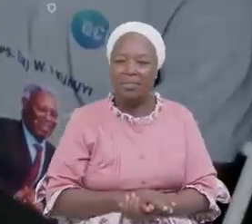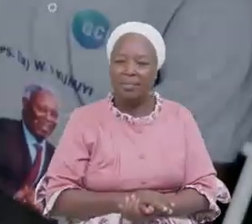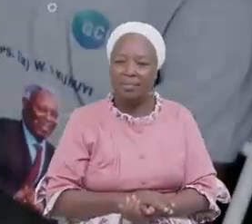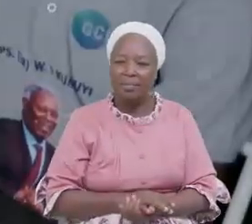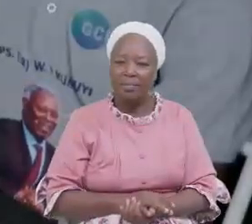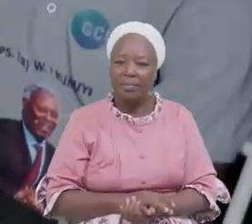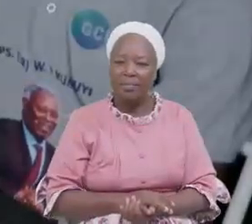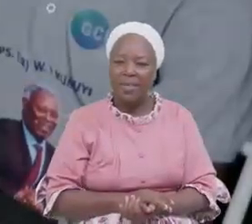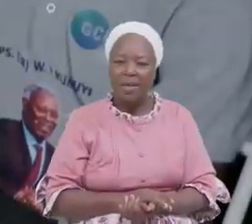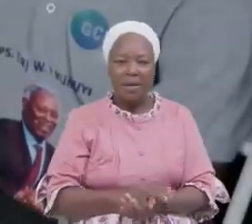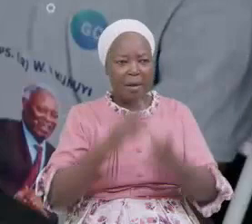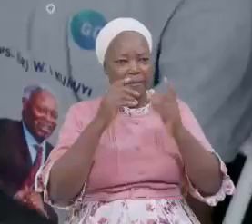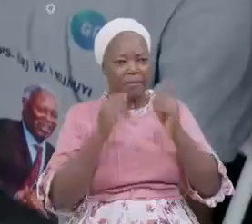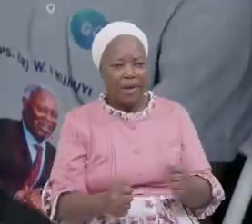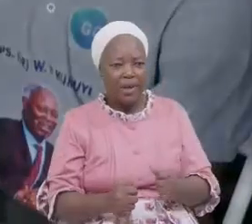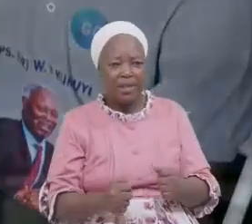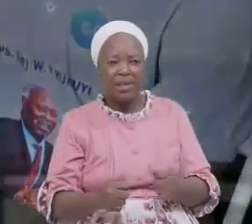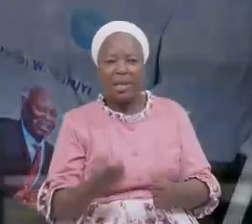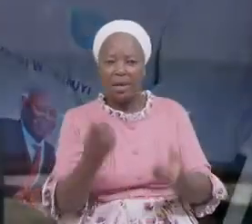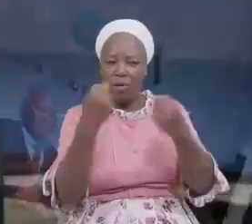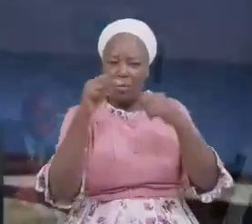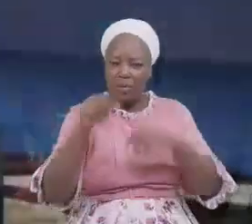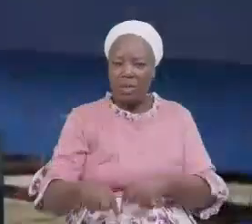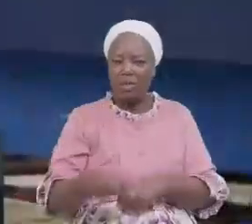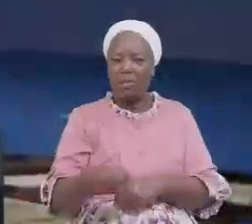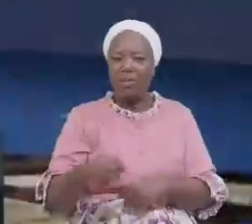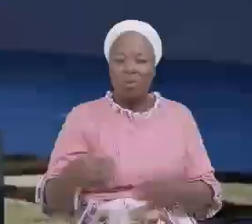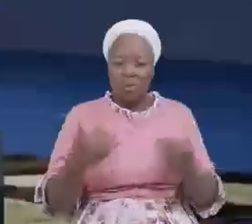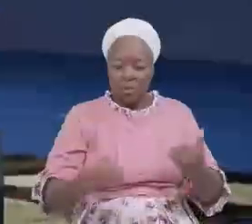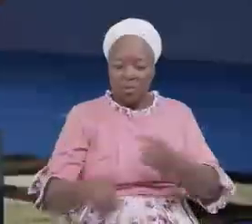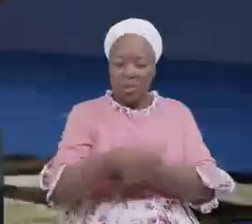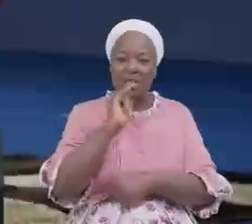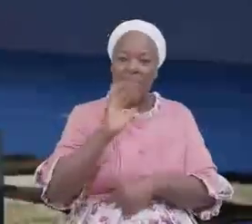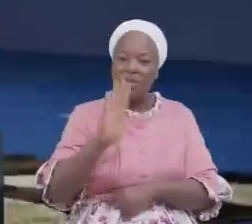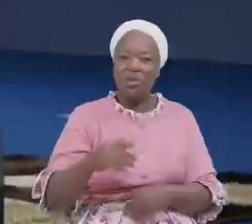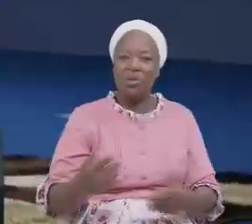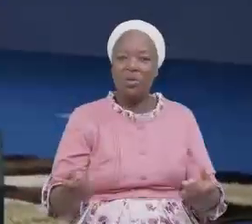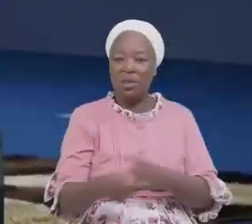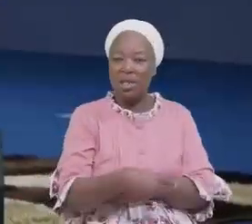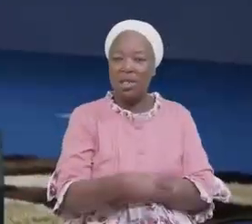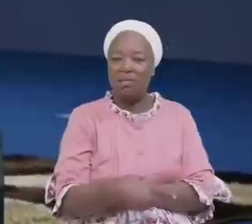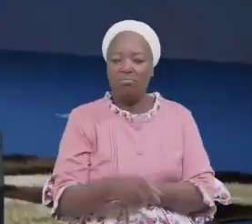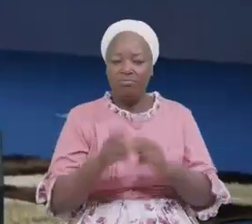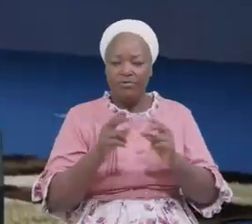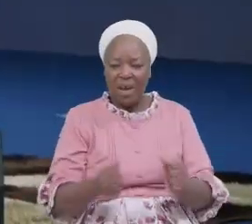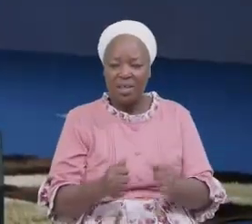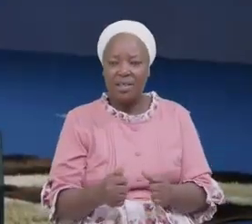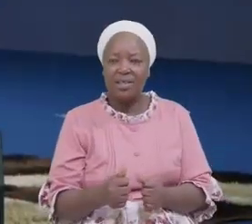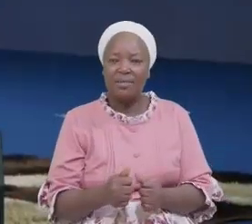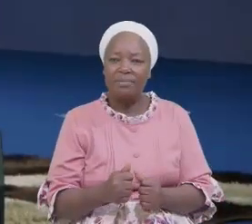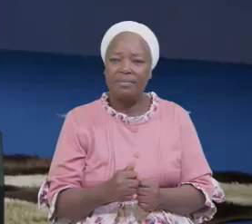Make haste and come down. Today is your day. Hurry up.